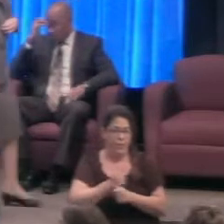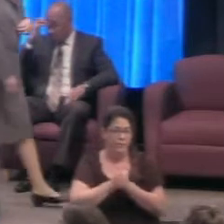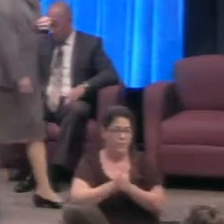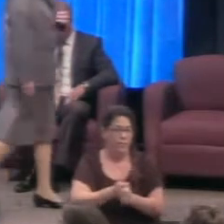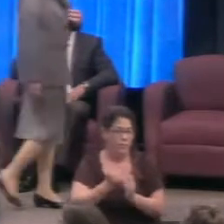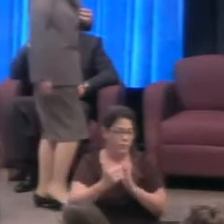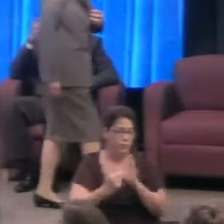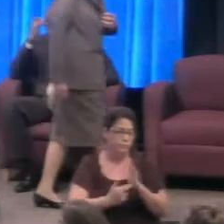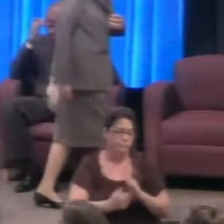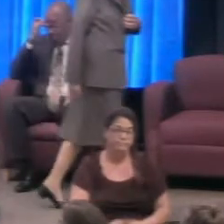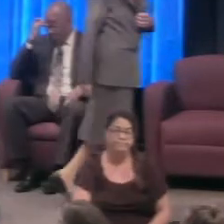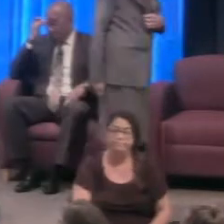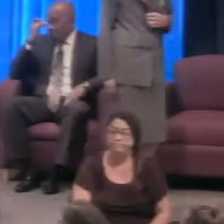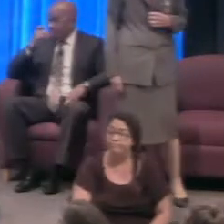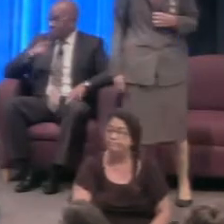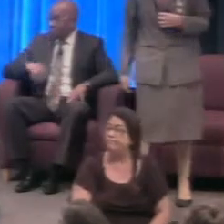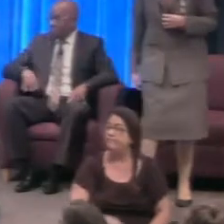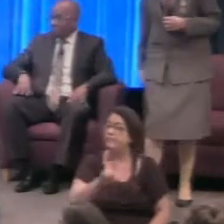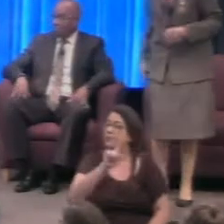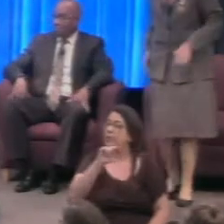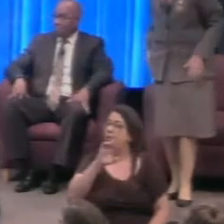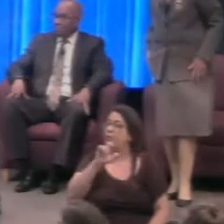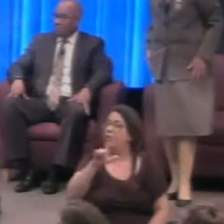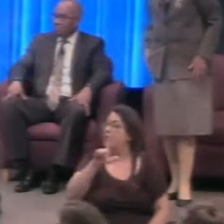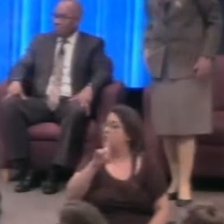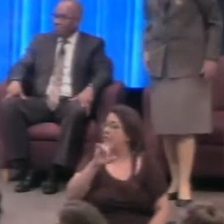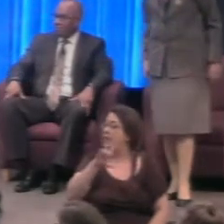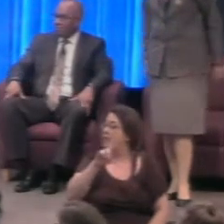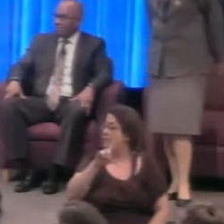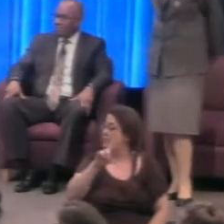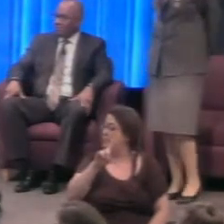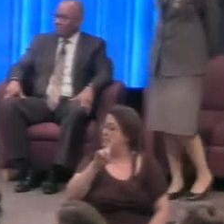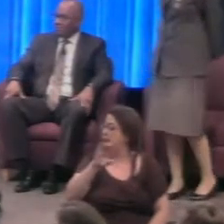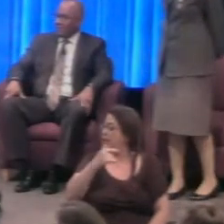Mr. Johnson. Would Lieutenant Colonel David Galbraith please join us on stage?